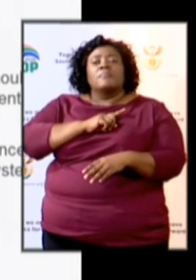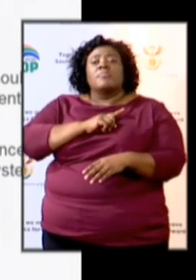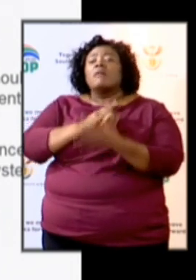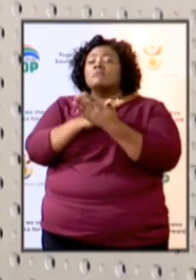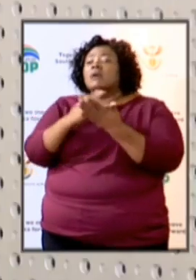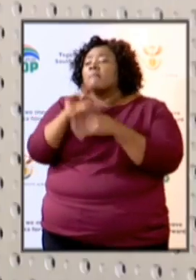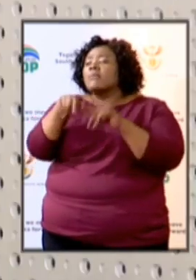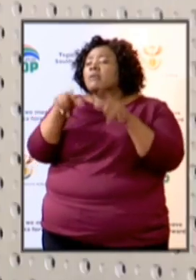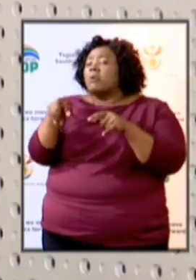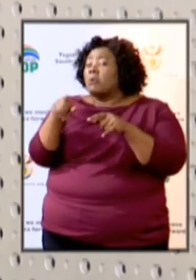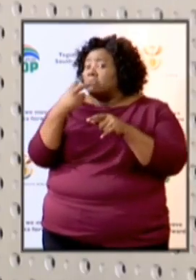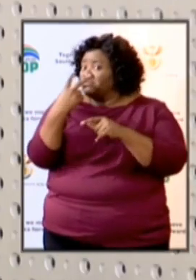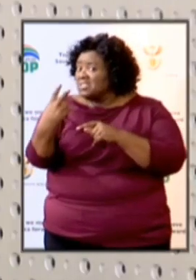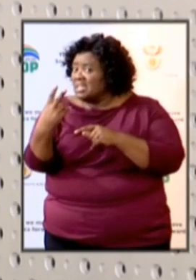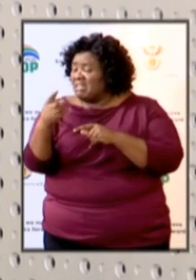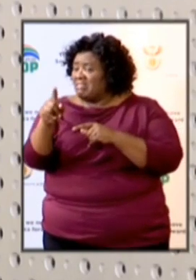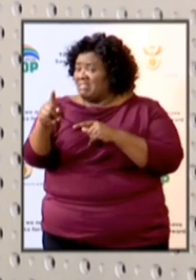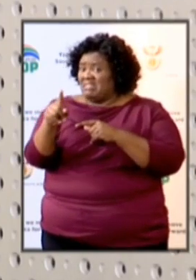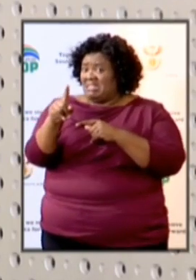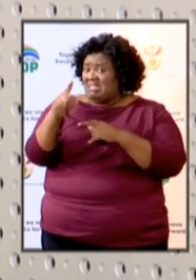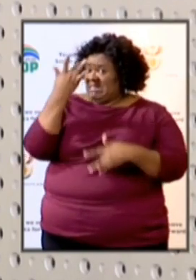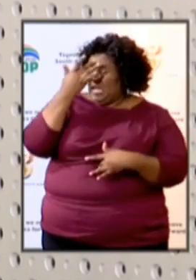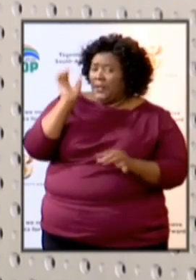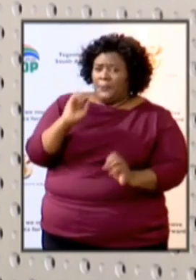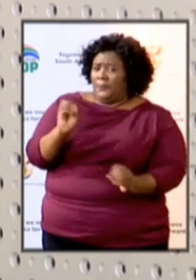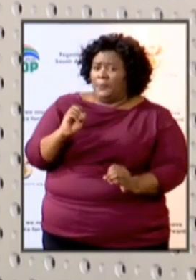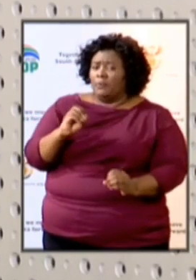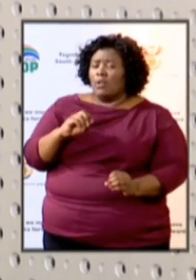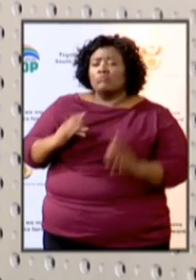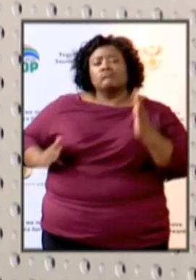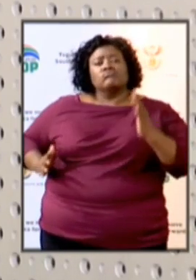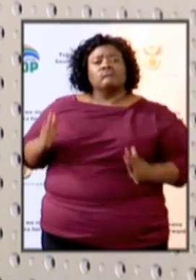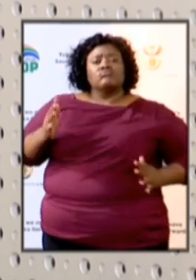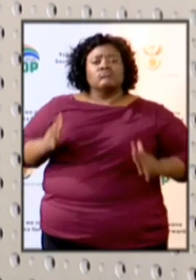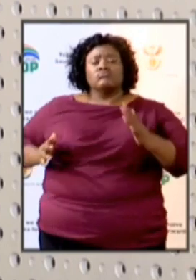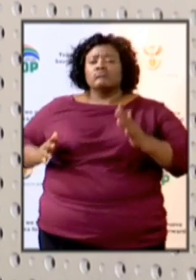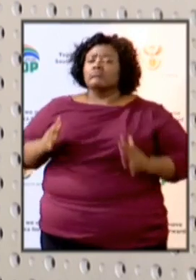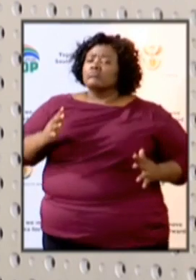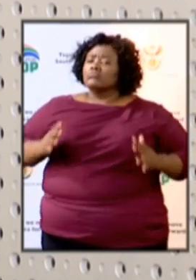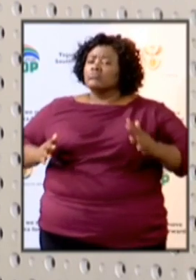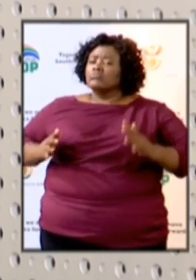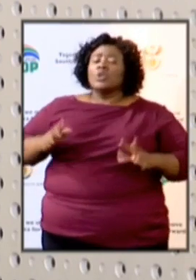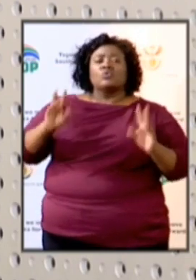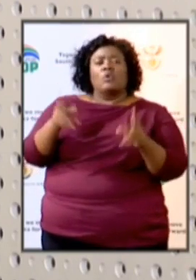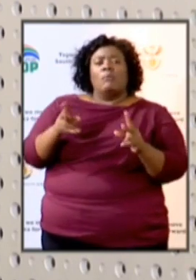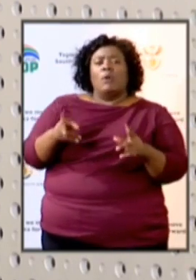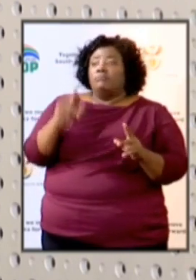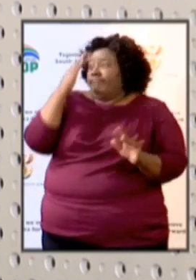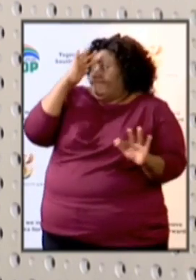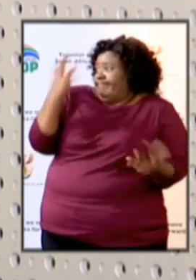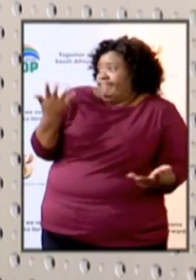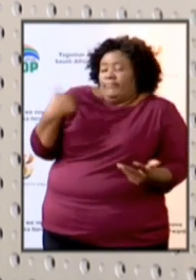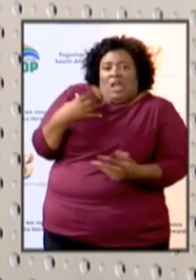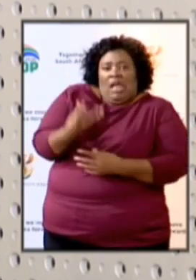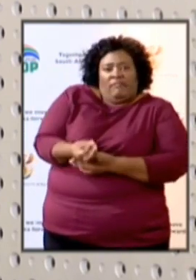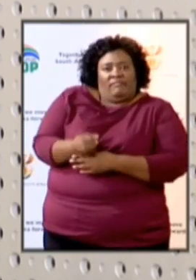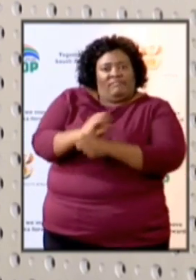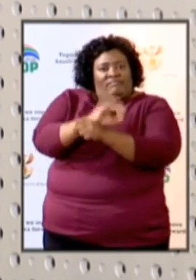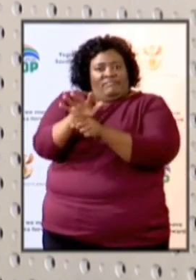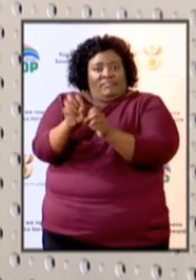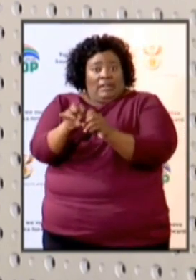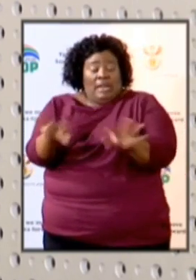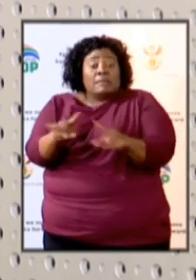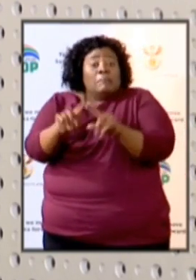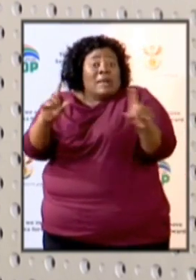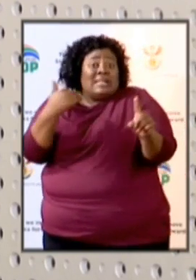symptomless people who are walking around. Nobody knows they have the virus. They don't know they have the virus. But